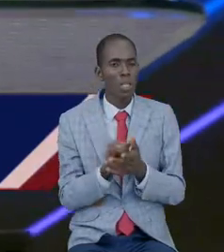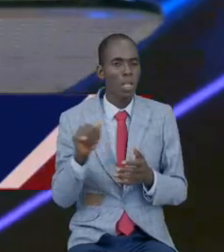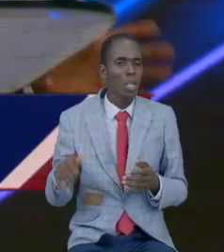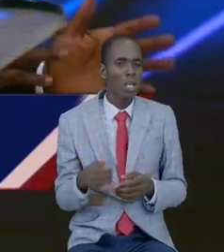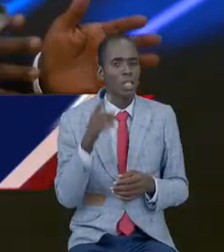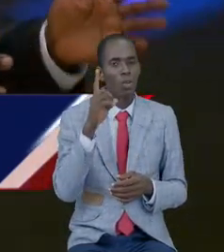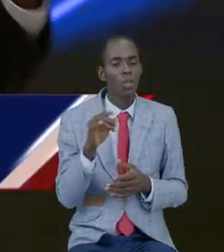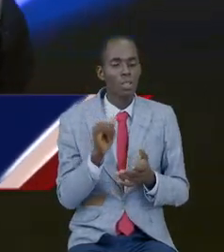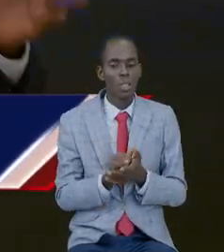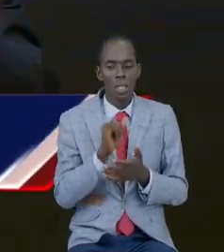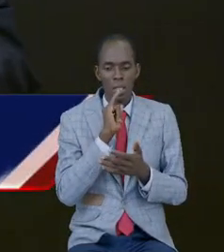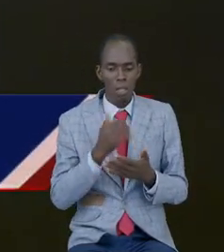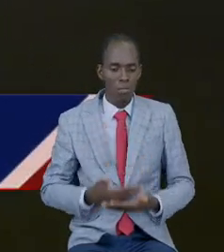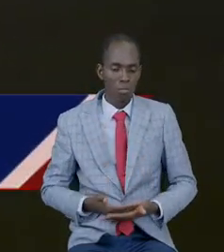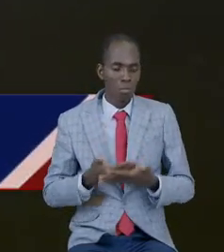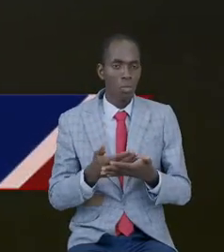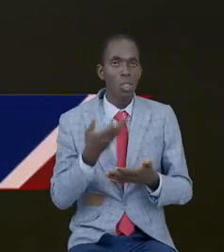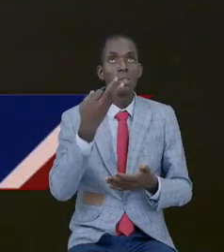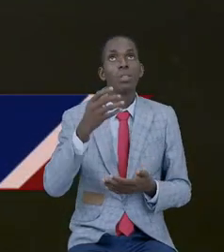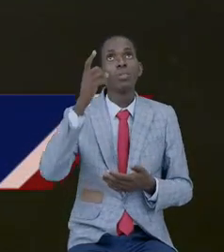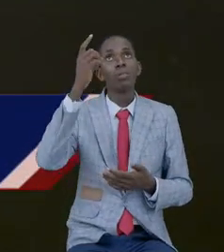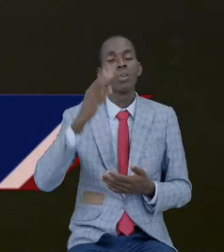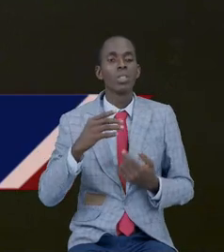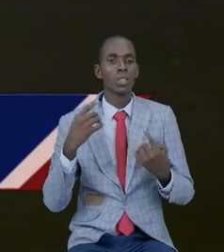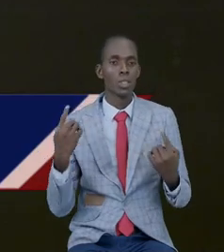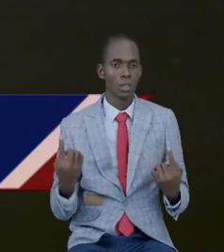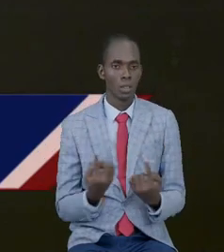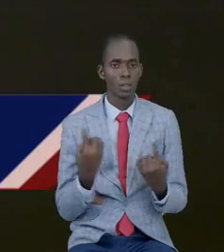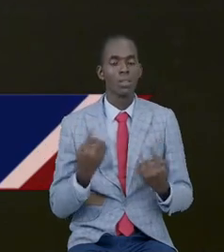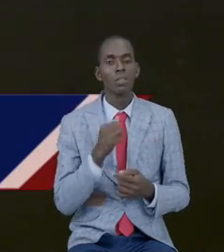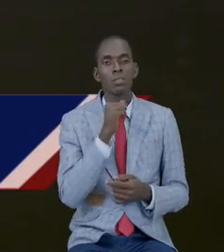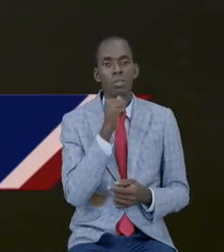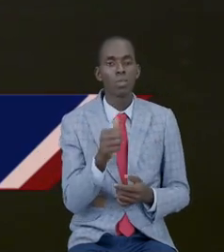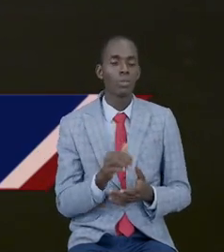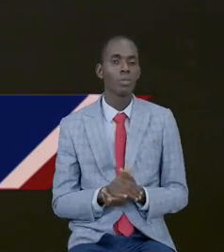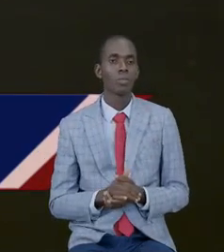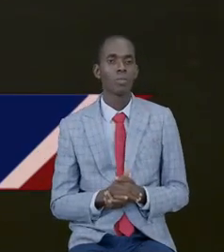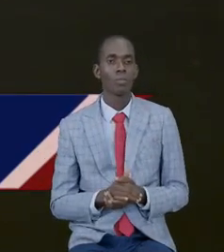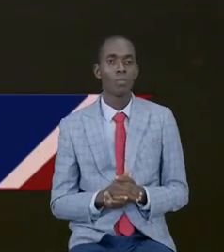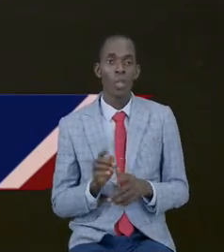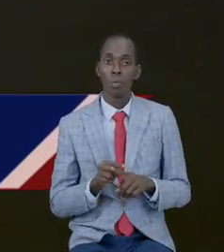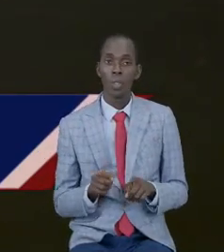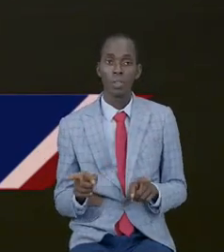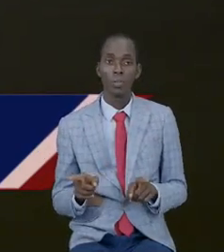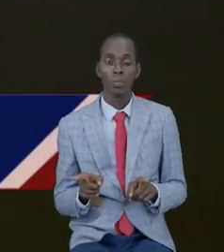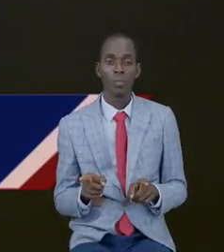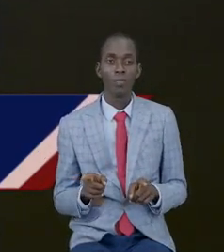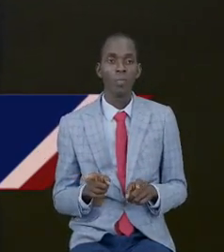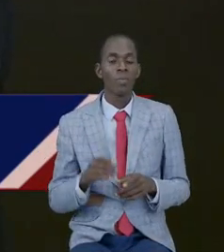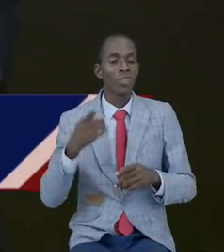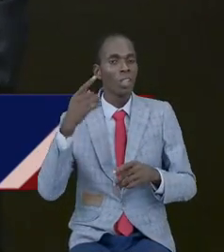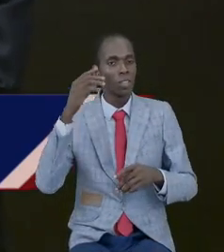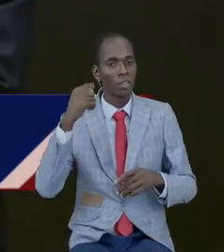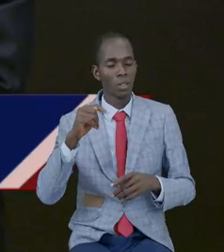is born of god sinners knowledge but he that is